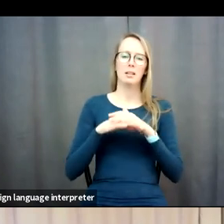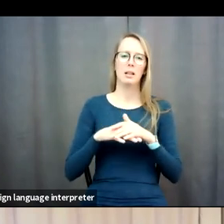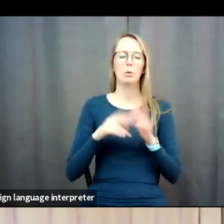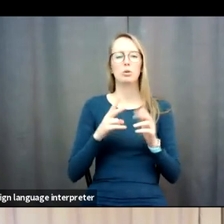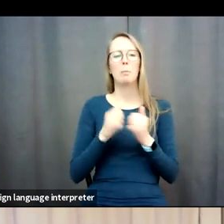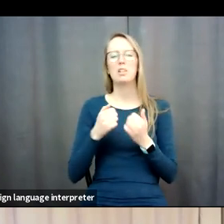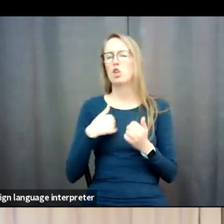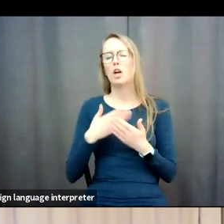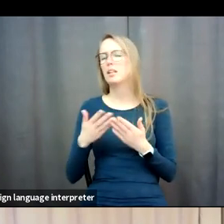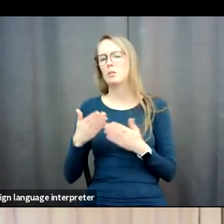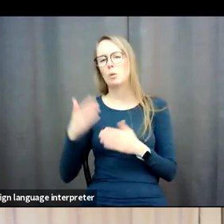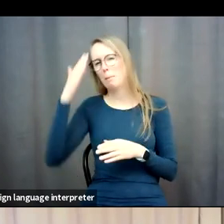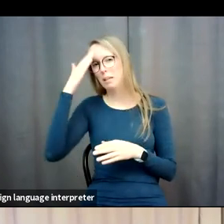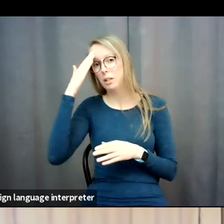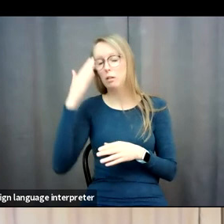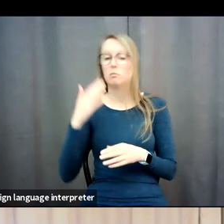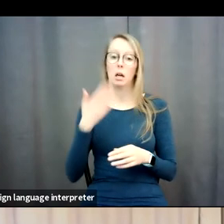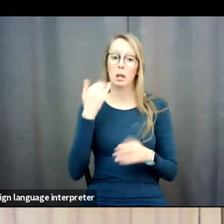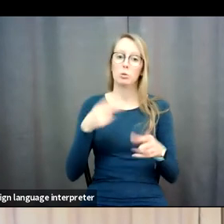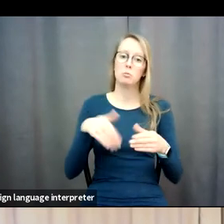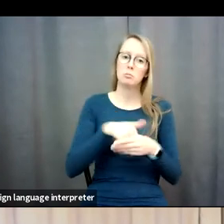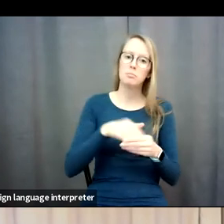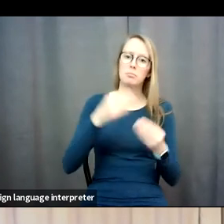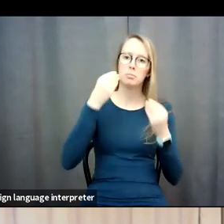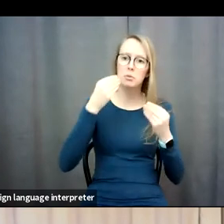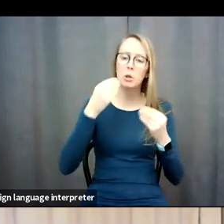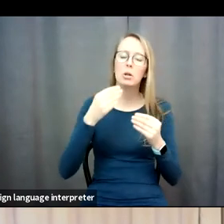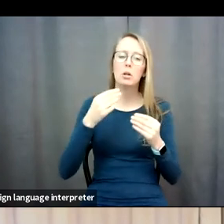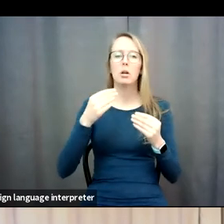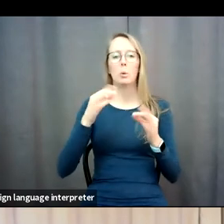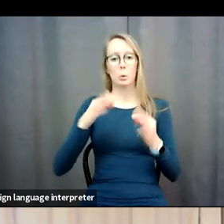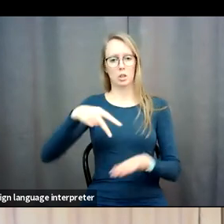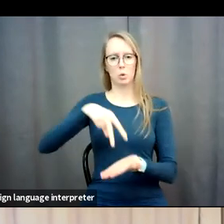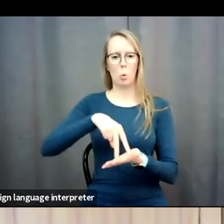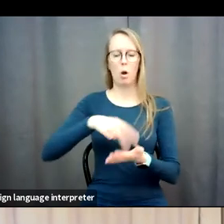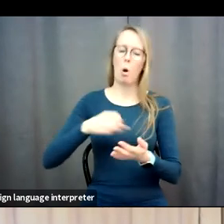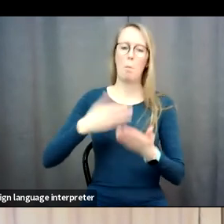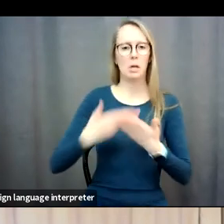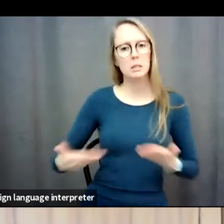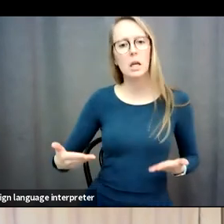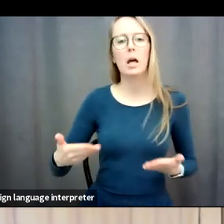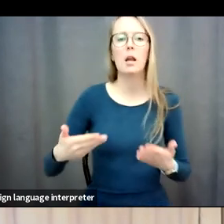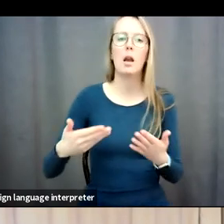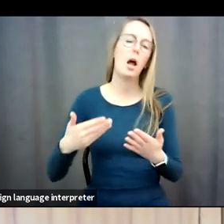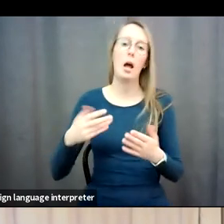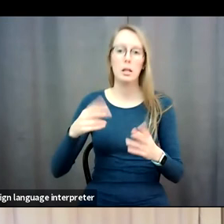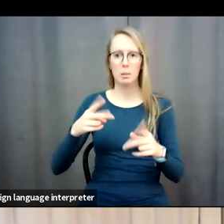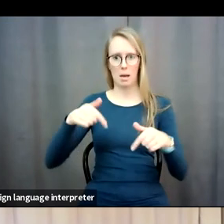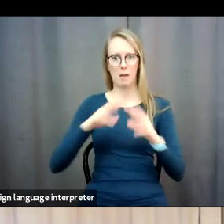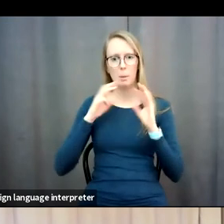aware about it. You can go courses, how to stand when you are having a presentation in the webinar like